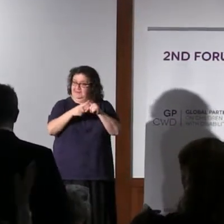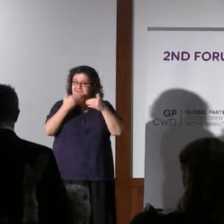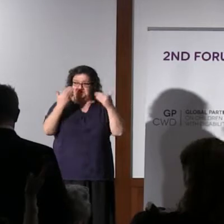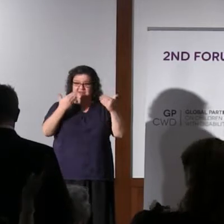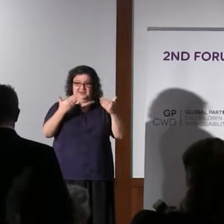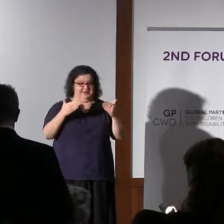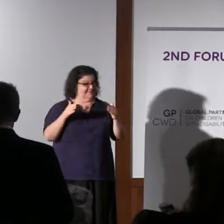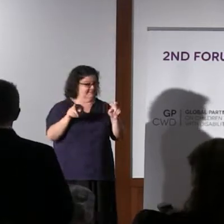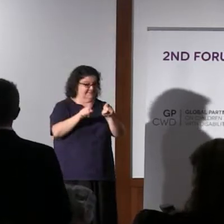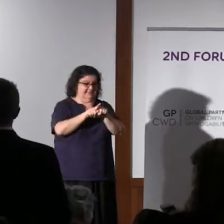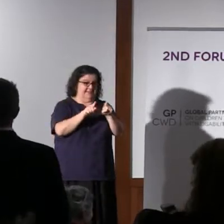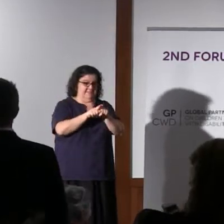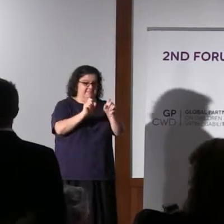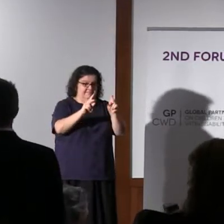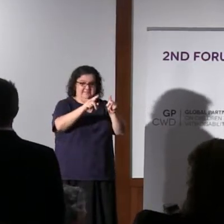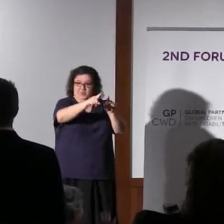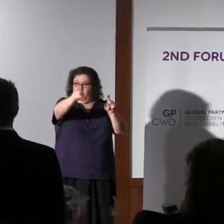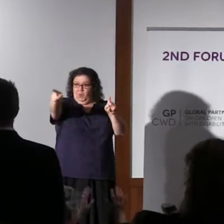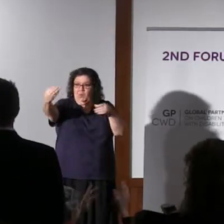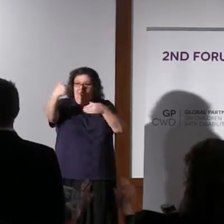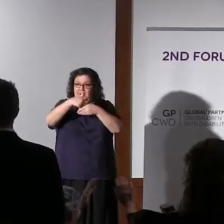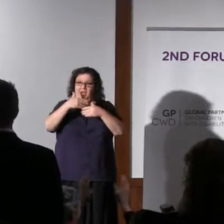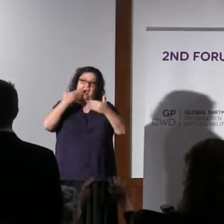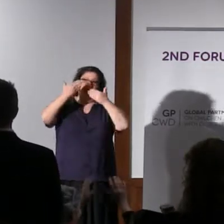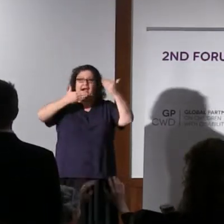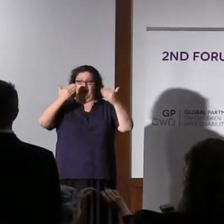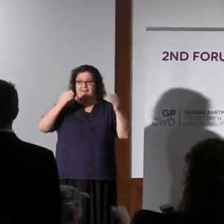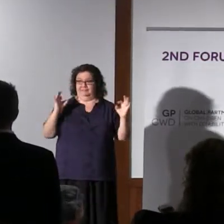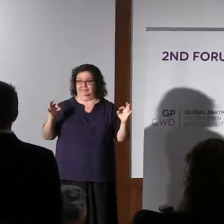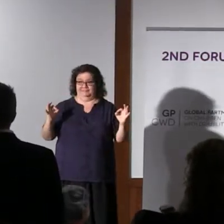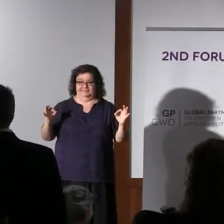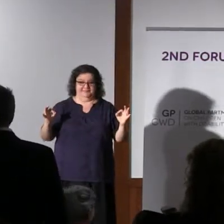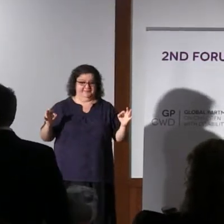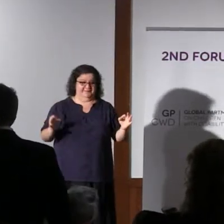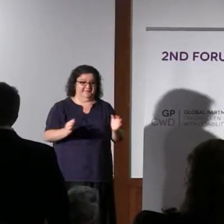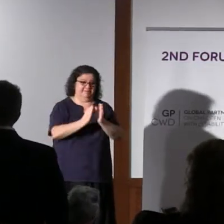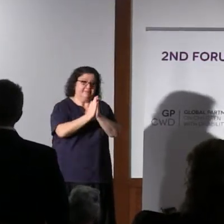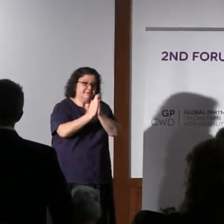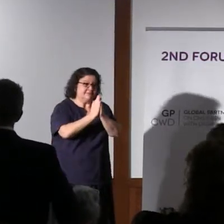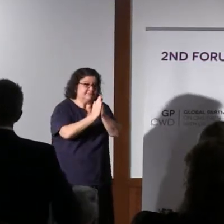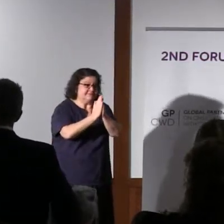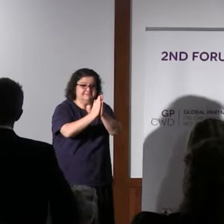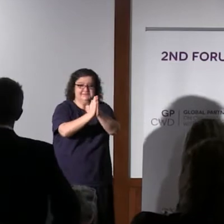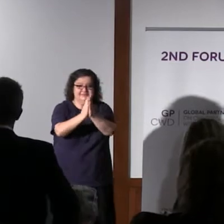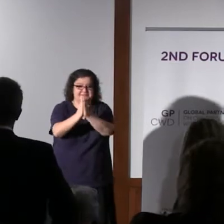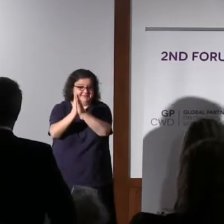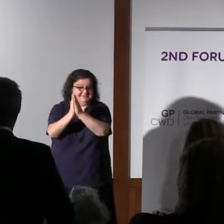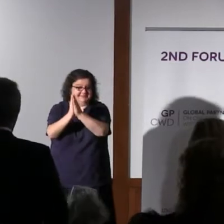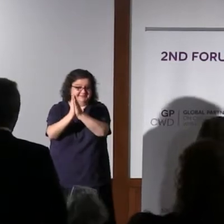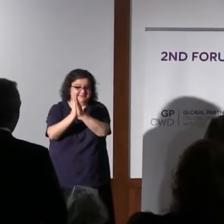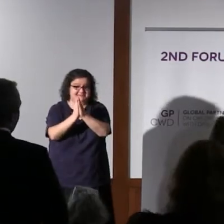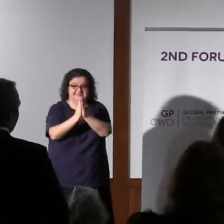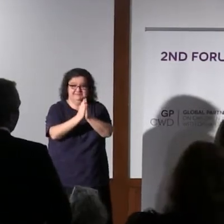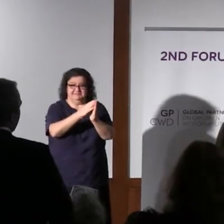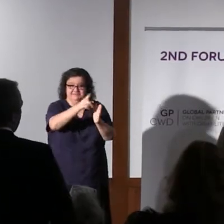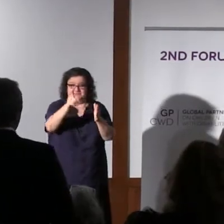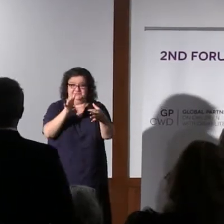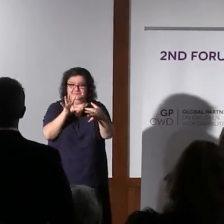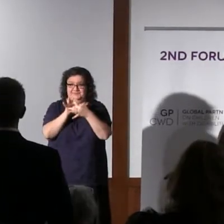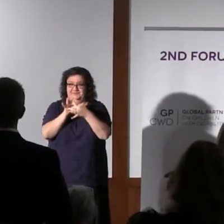sweaty down, let's dance. Move your whole body, please, and let's start the party. Too much number one.